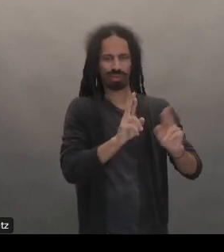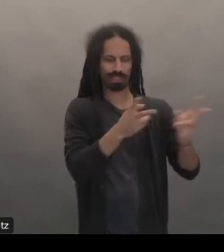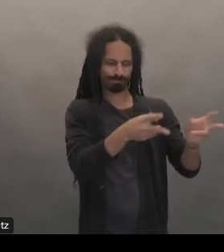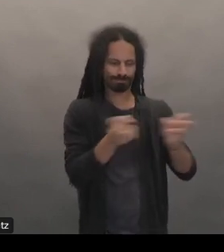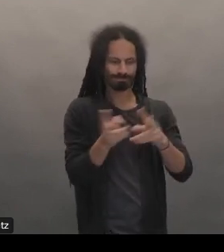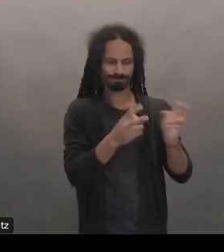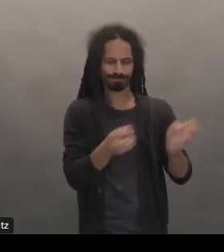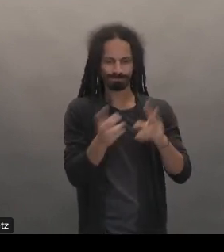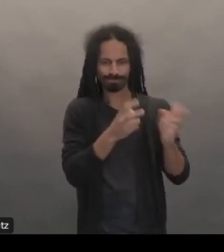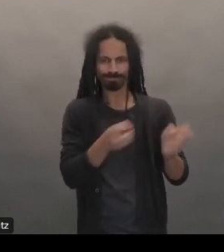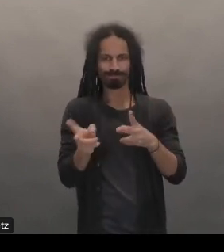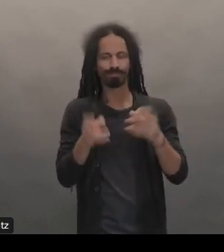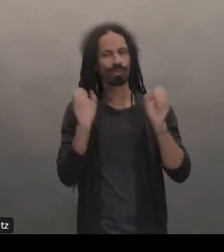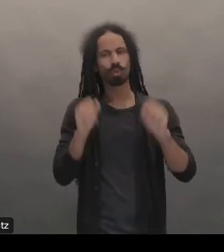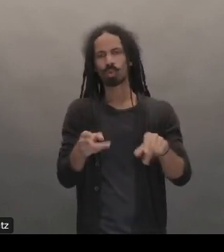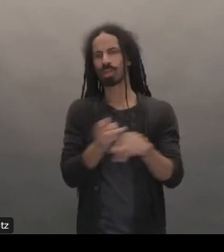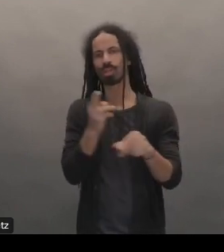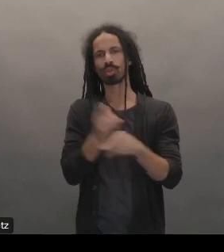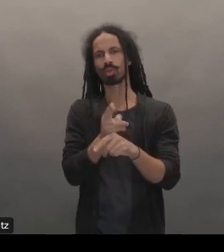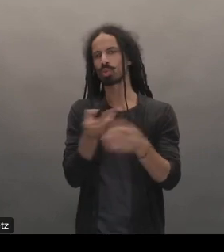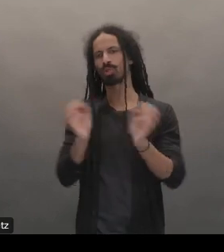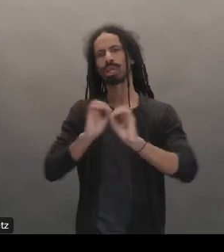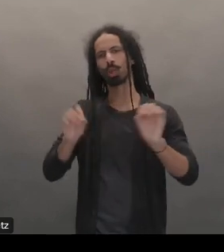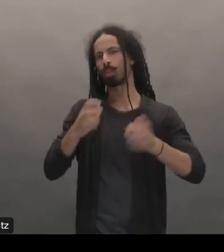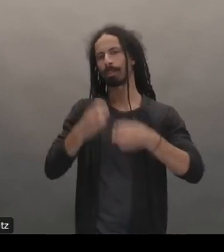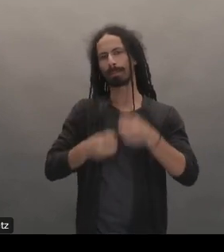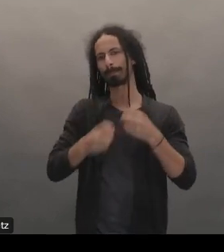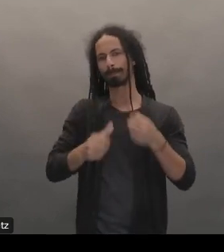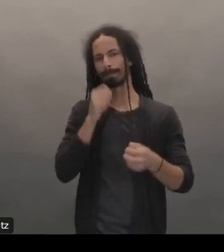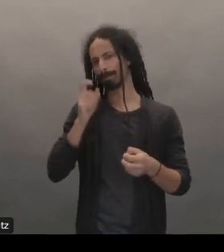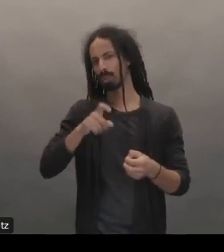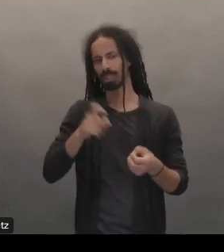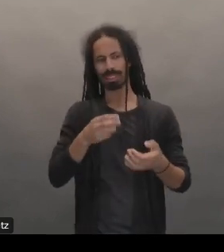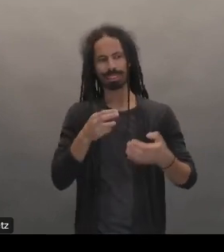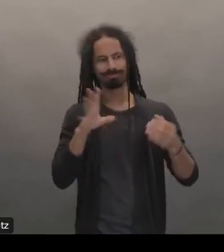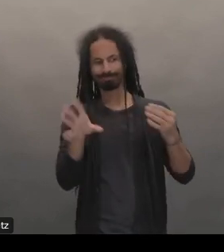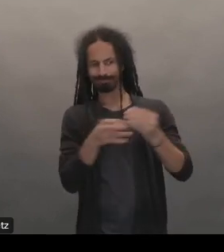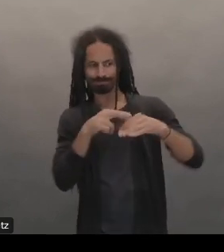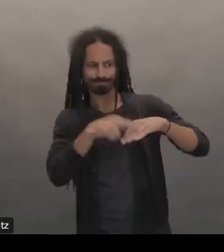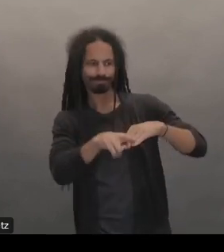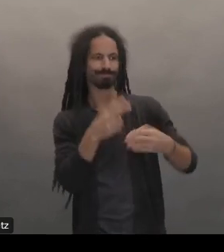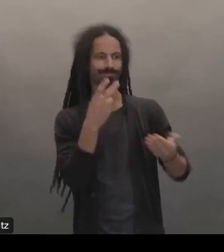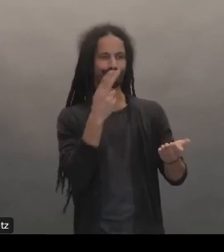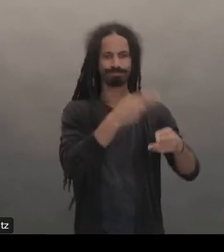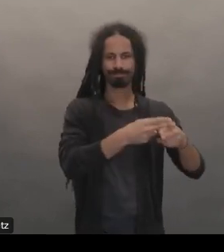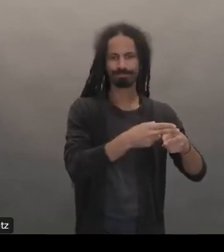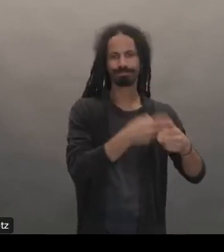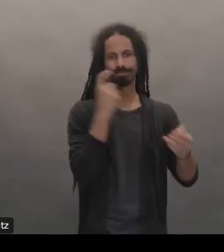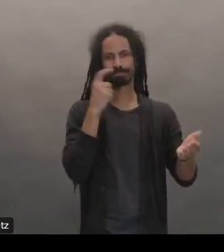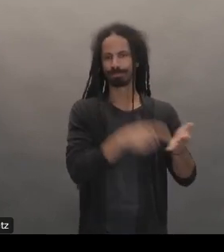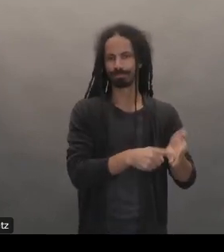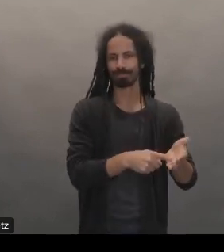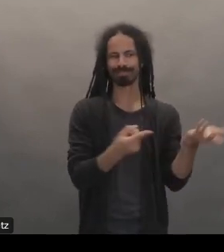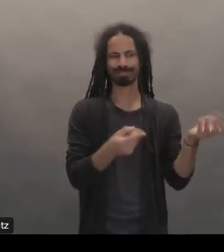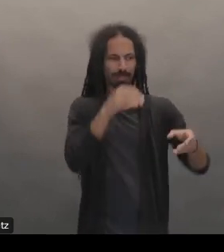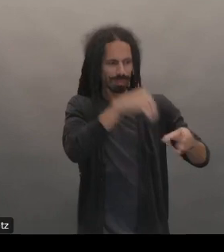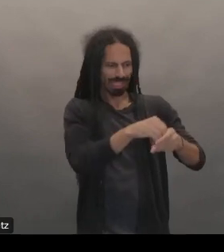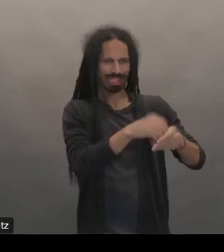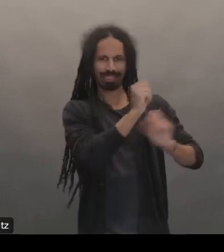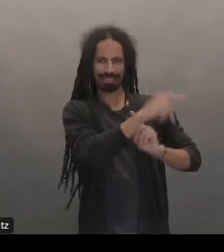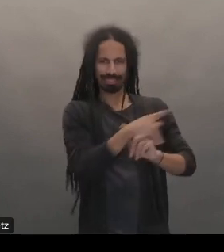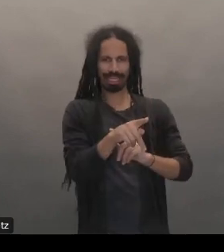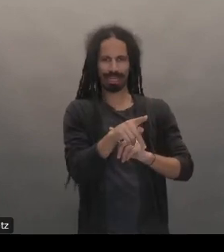You can use those without any issue. There's no need to cite, reference, or attribute. They are within the program that you